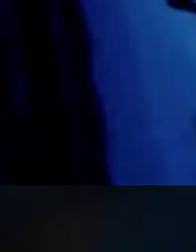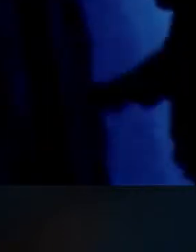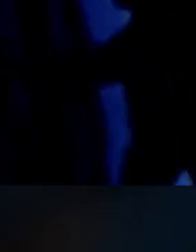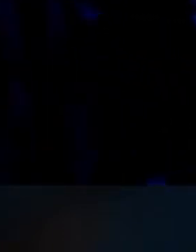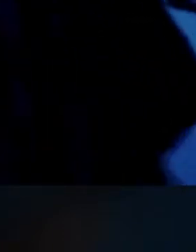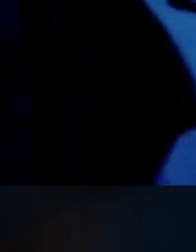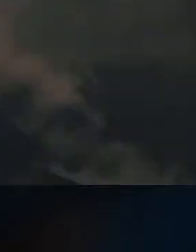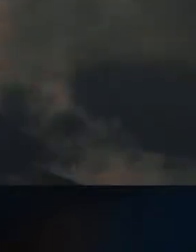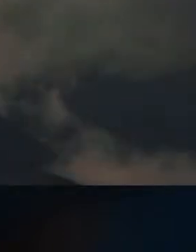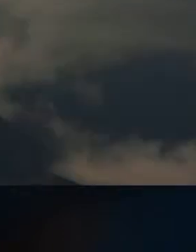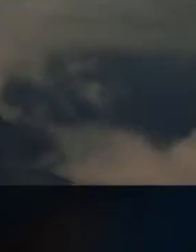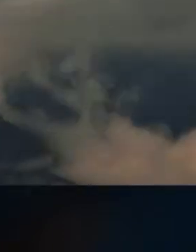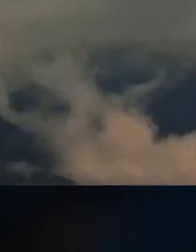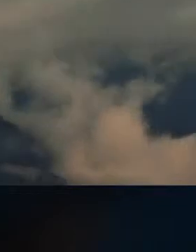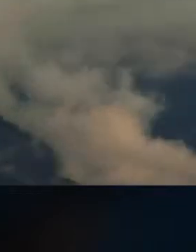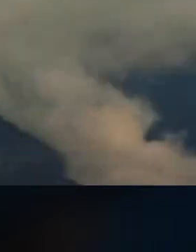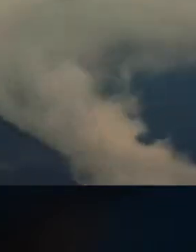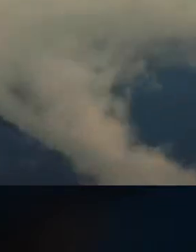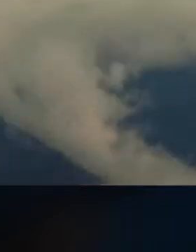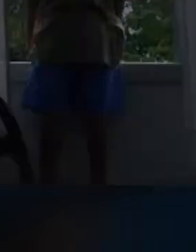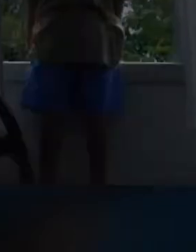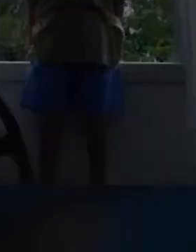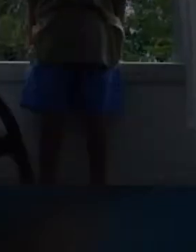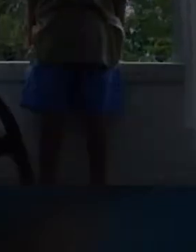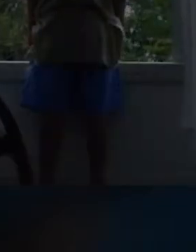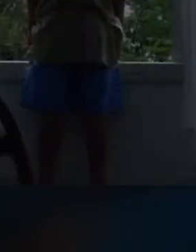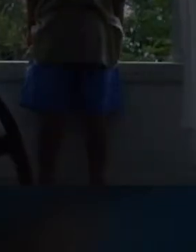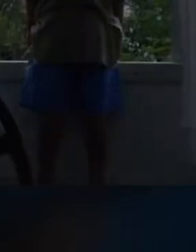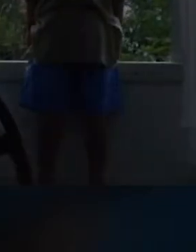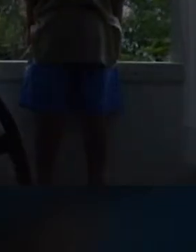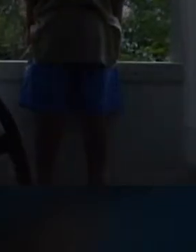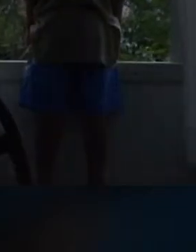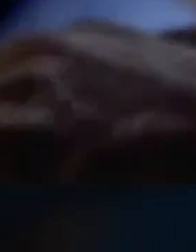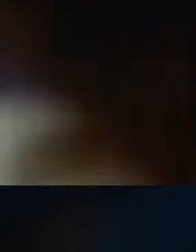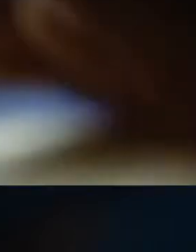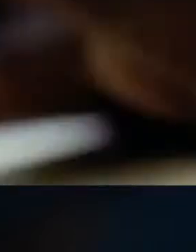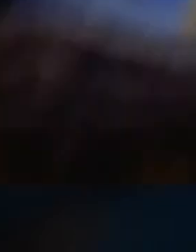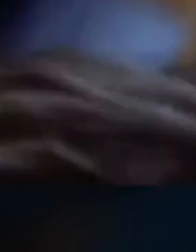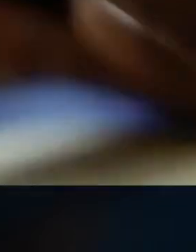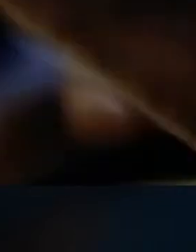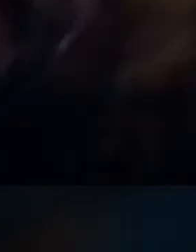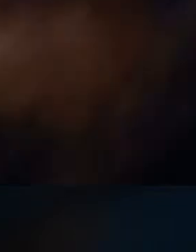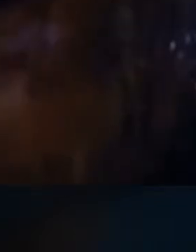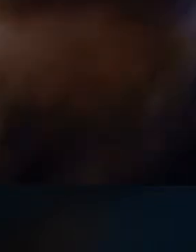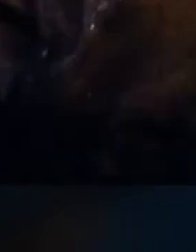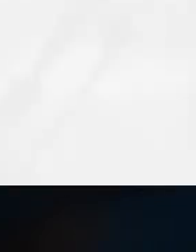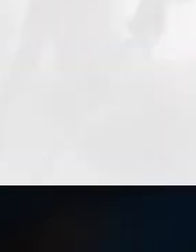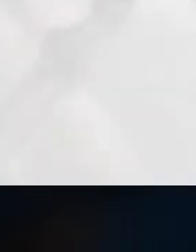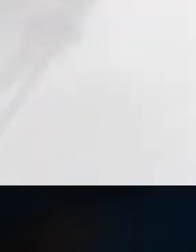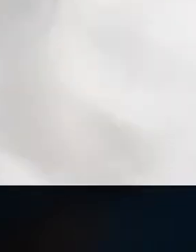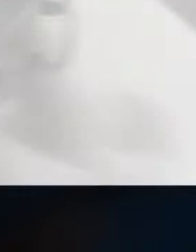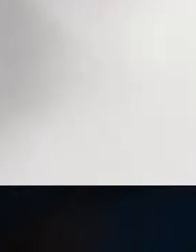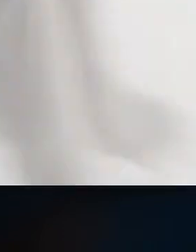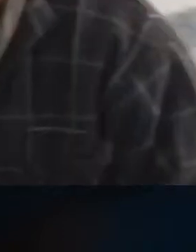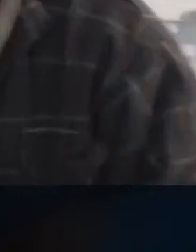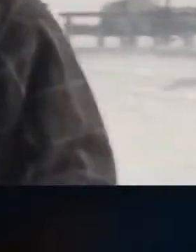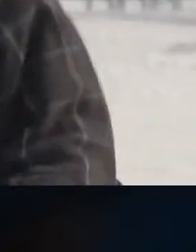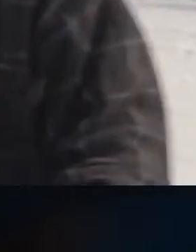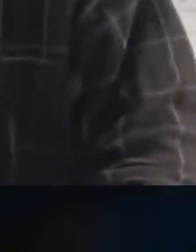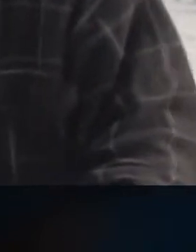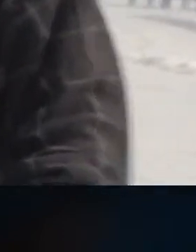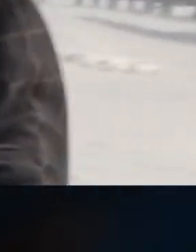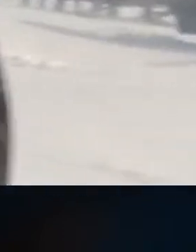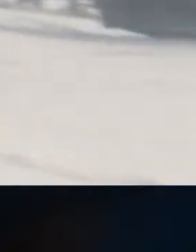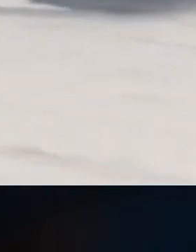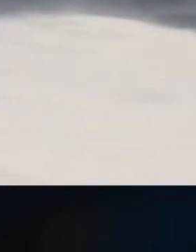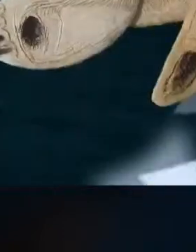suya, kanao, shinki kauka, matote mari, shinakasba, rukiri ishim, dikum kinak, awa jala, ni